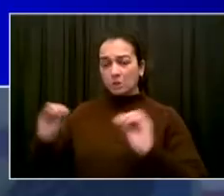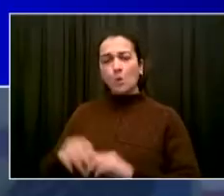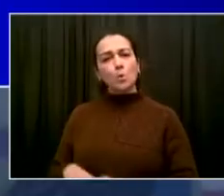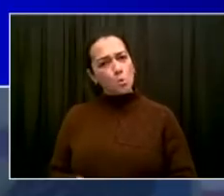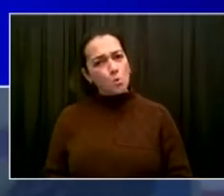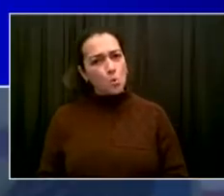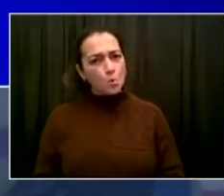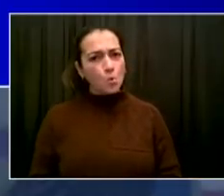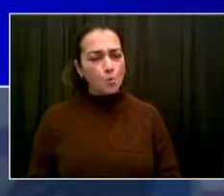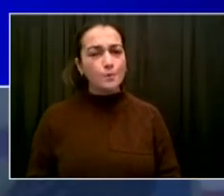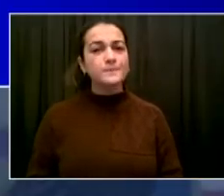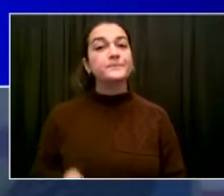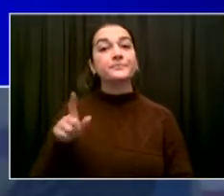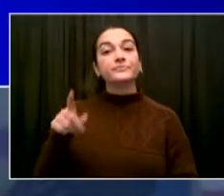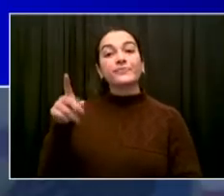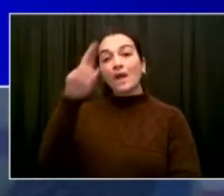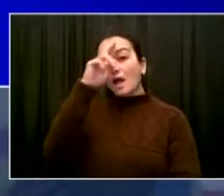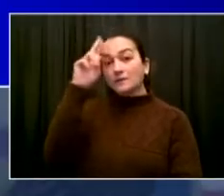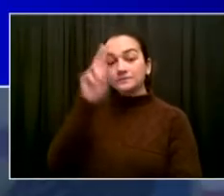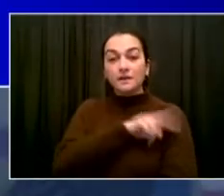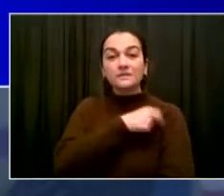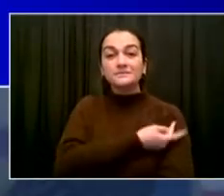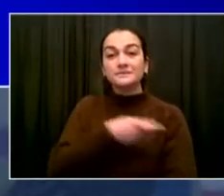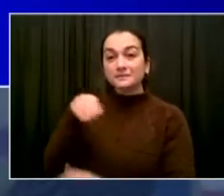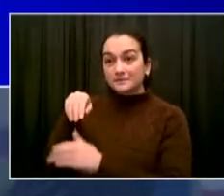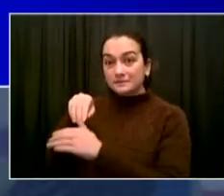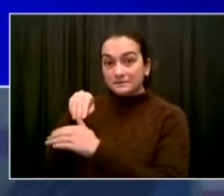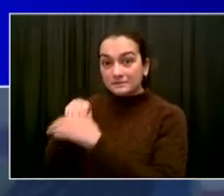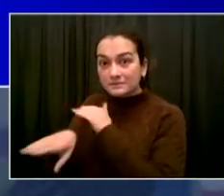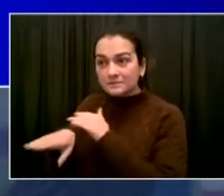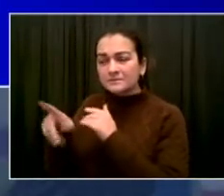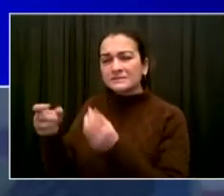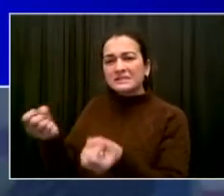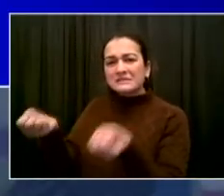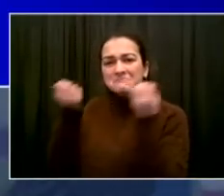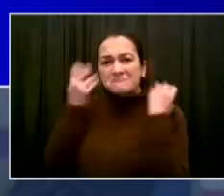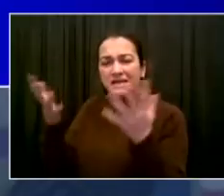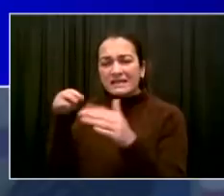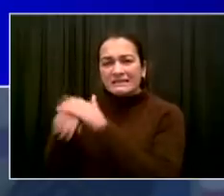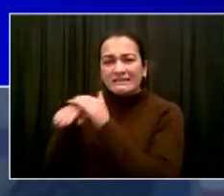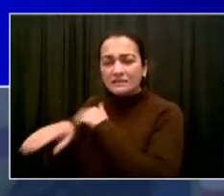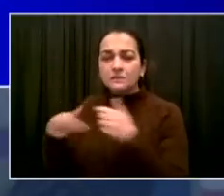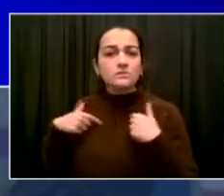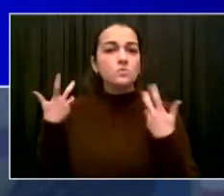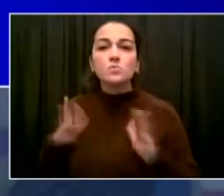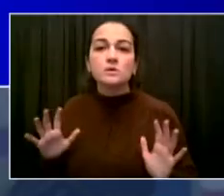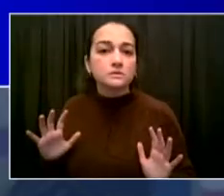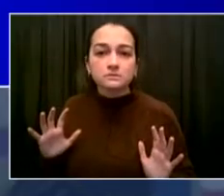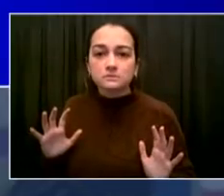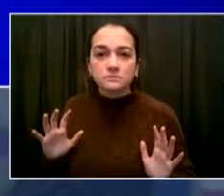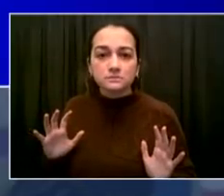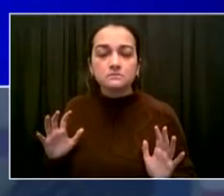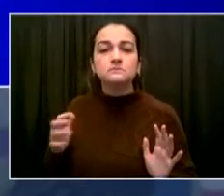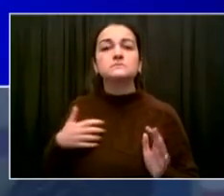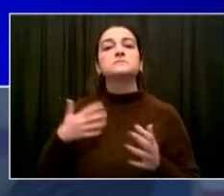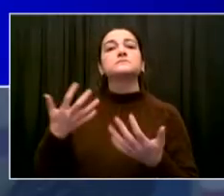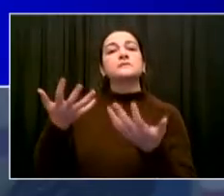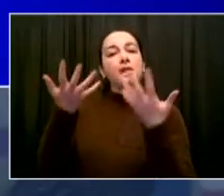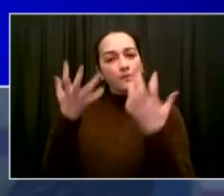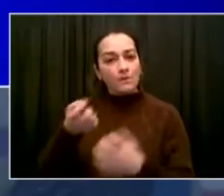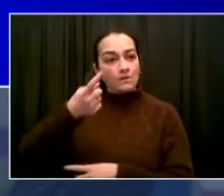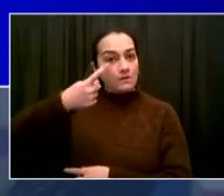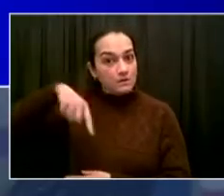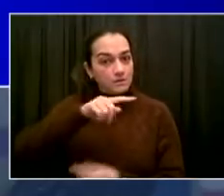answer. If you want to make sure our healthcare system is strong, get vaccinated. That minimizes the chance you'll ever end up in a